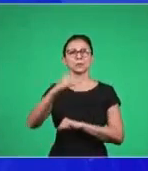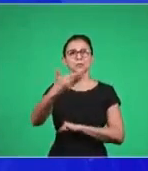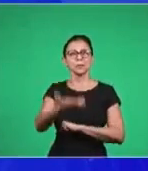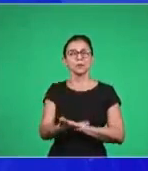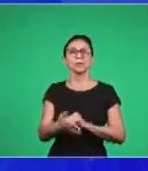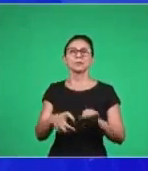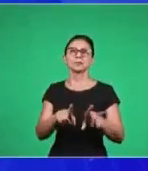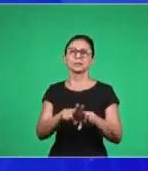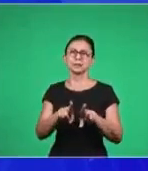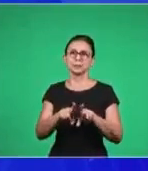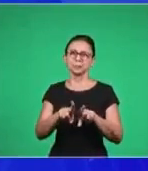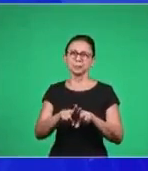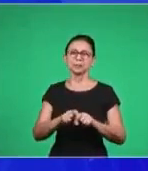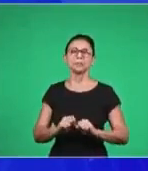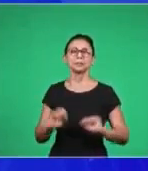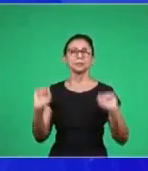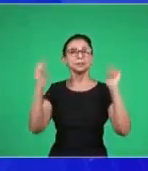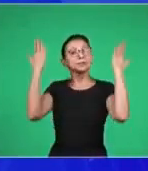countries all over the world.